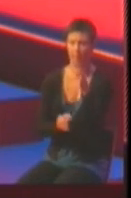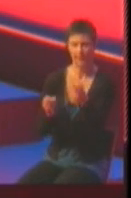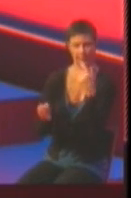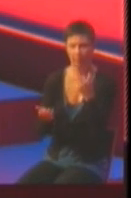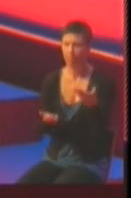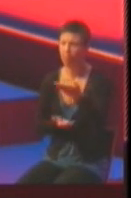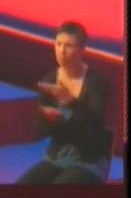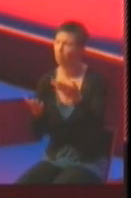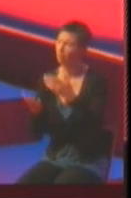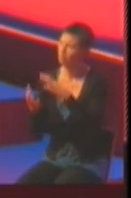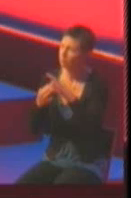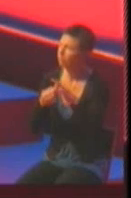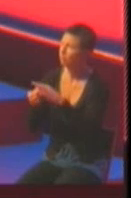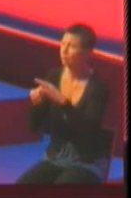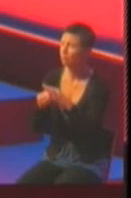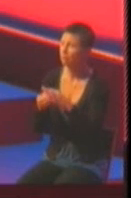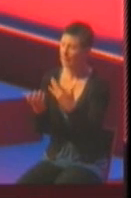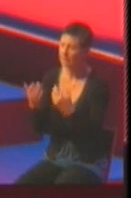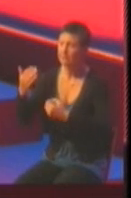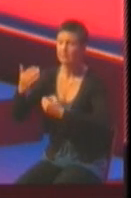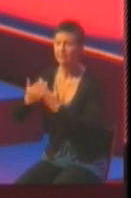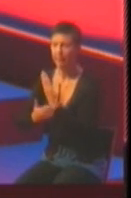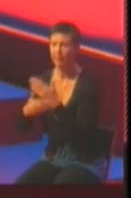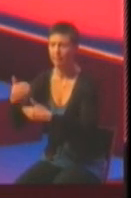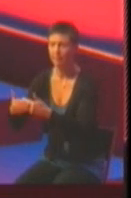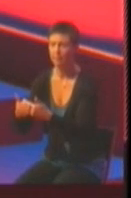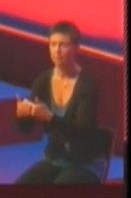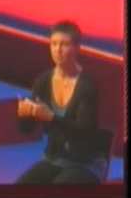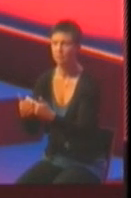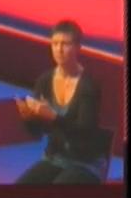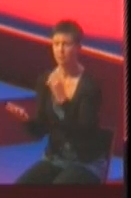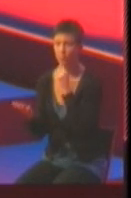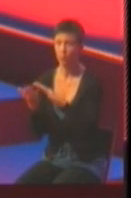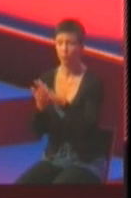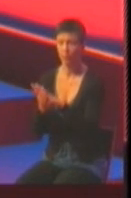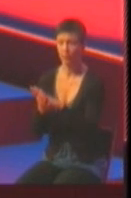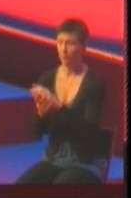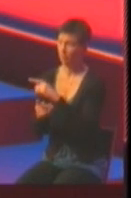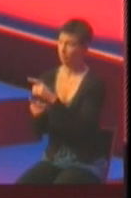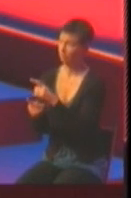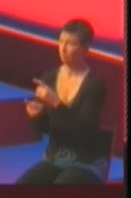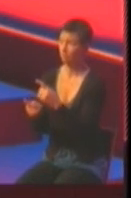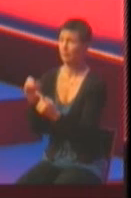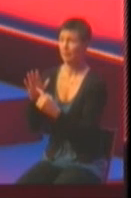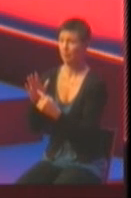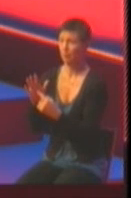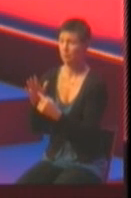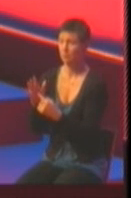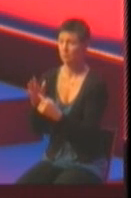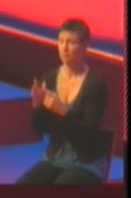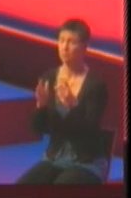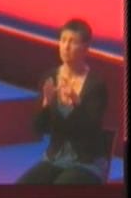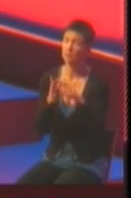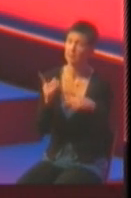political reconciliation and development will increasingly come to the fore. Efforts led